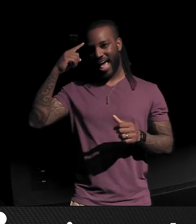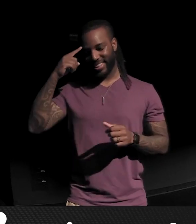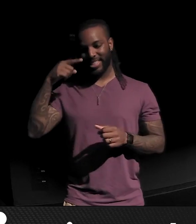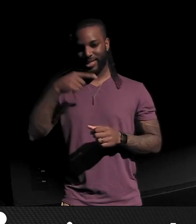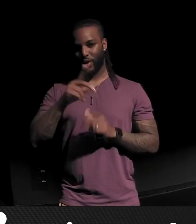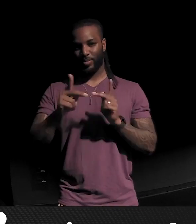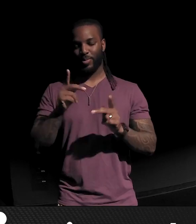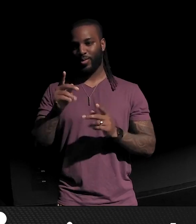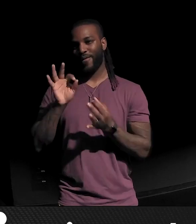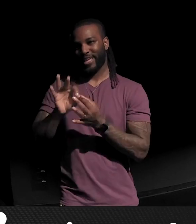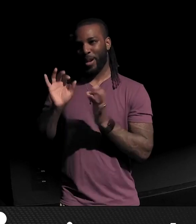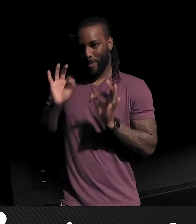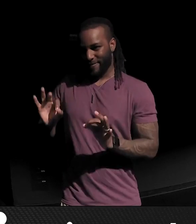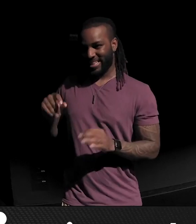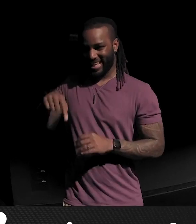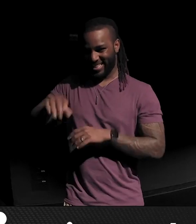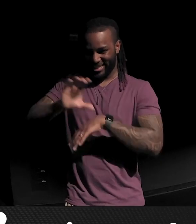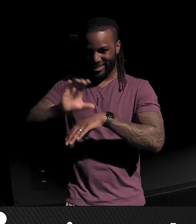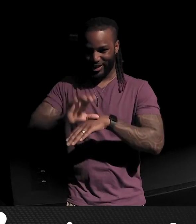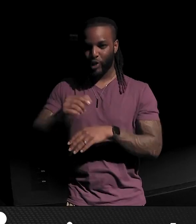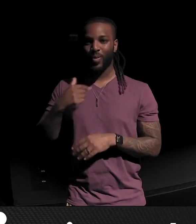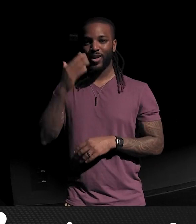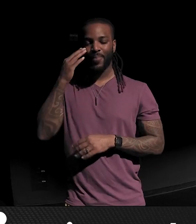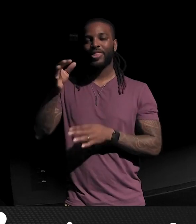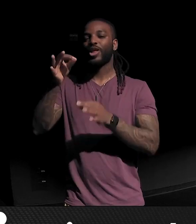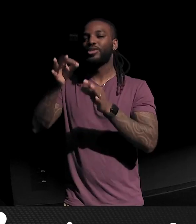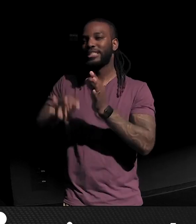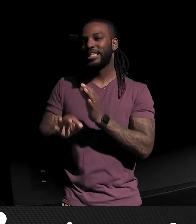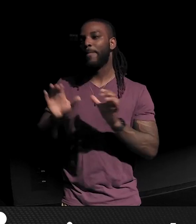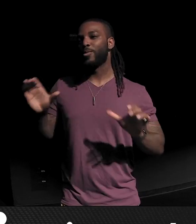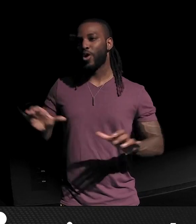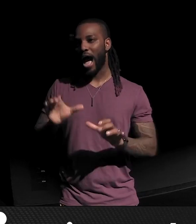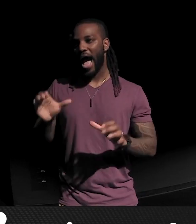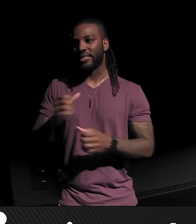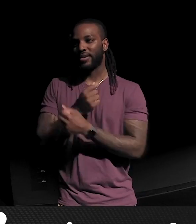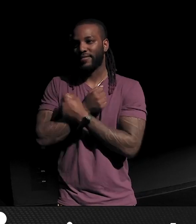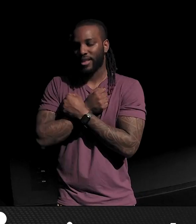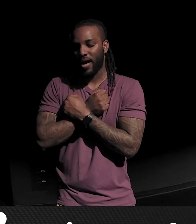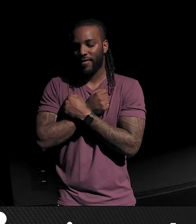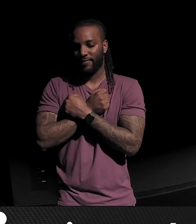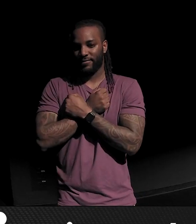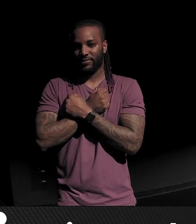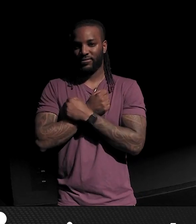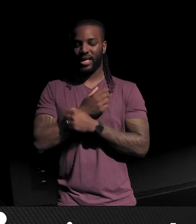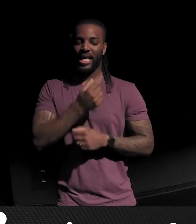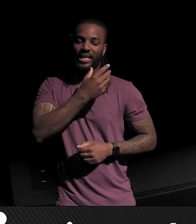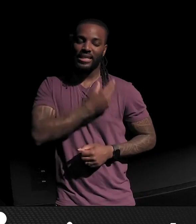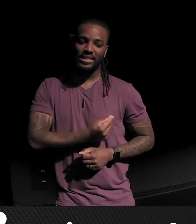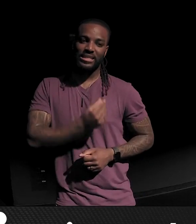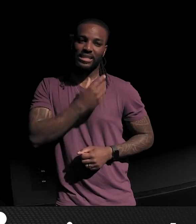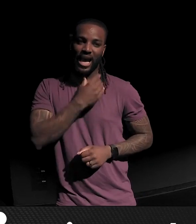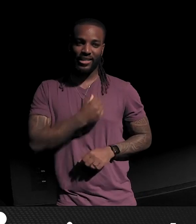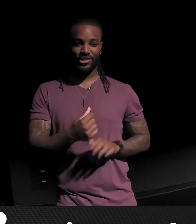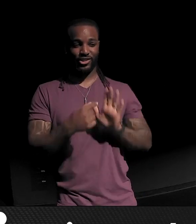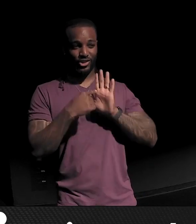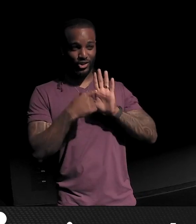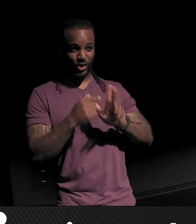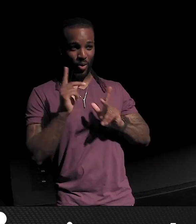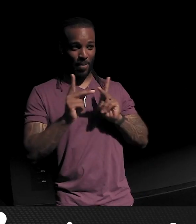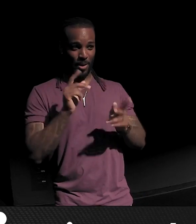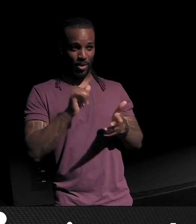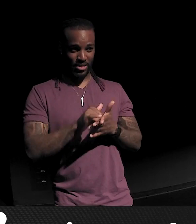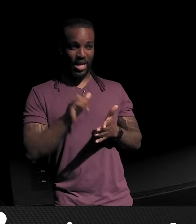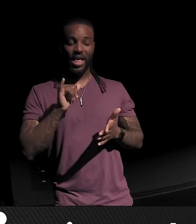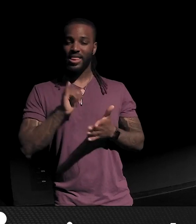church, because we know that simple acts of love done with extraordinary kindness put on display the kind of kingdom work that we're talking